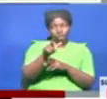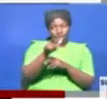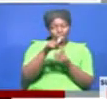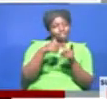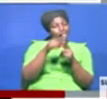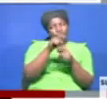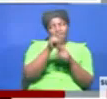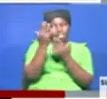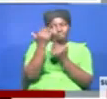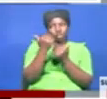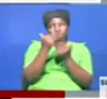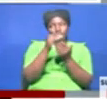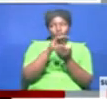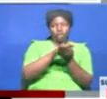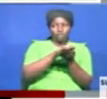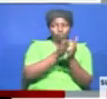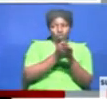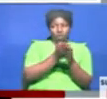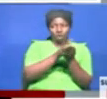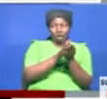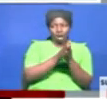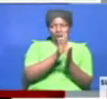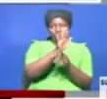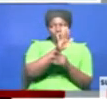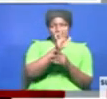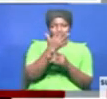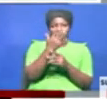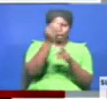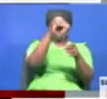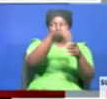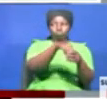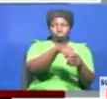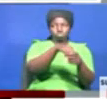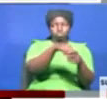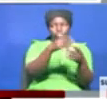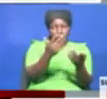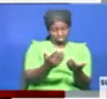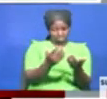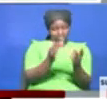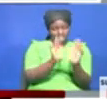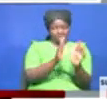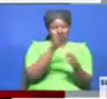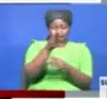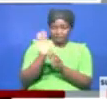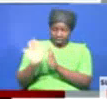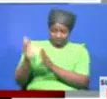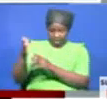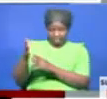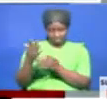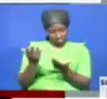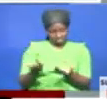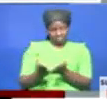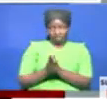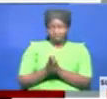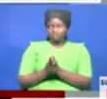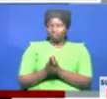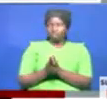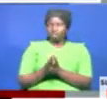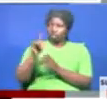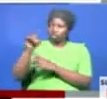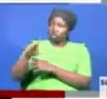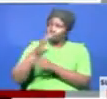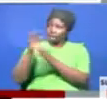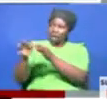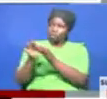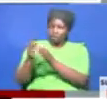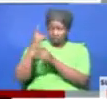to fold your leaflet and drop it into the box. Leave it there. And leave it there. Yes. So maybe that's and it should be accounted for. And at the end